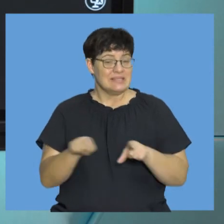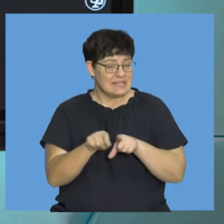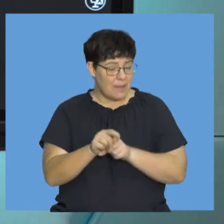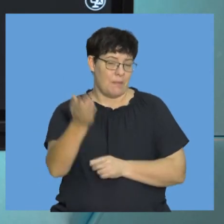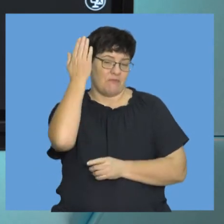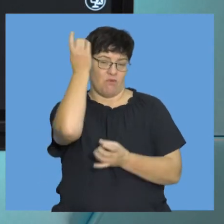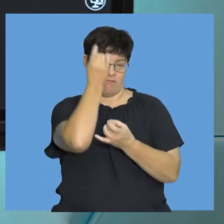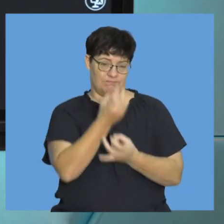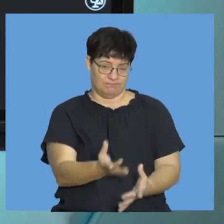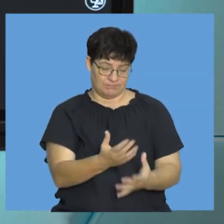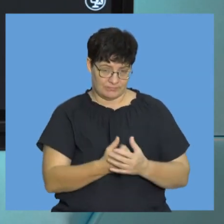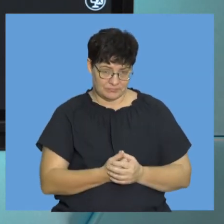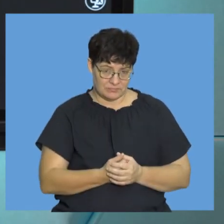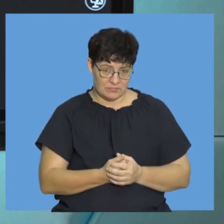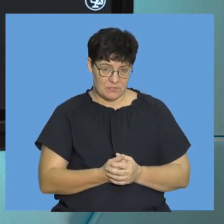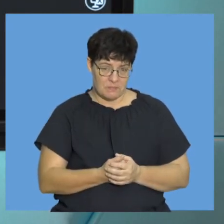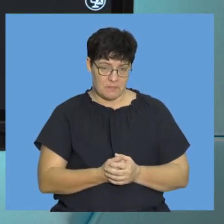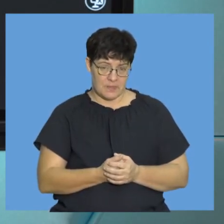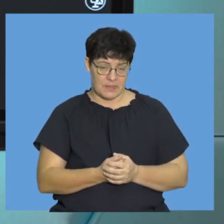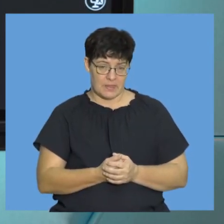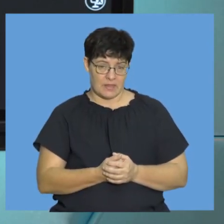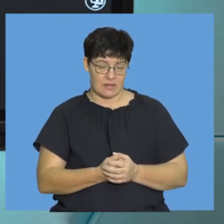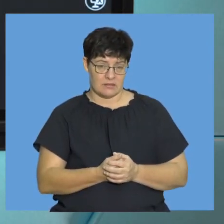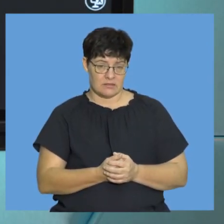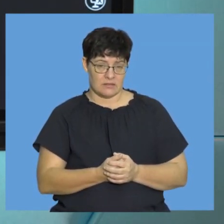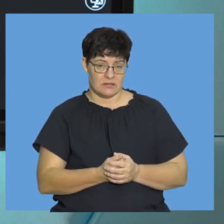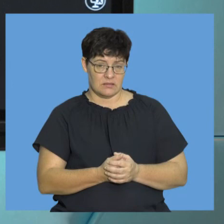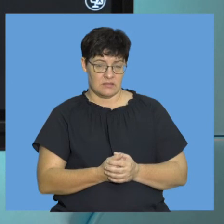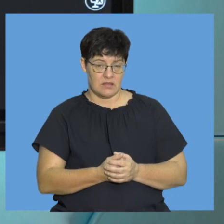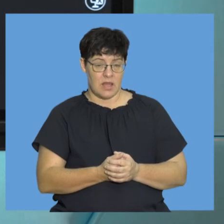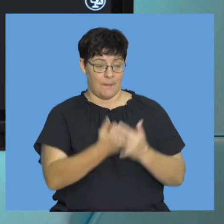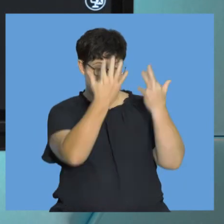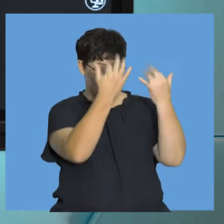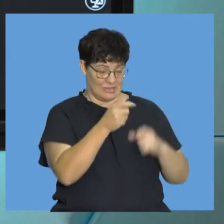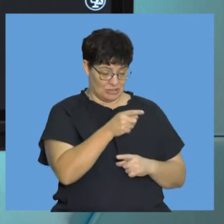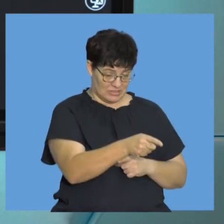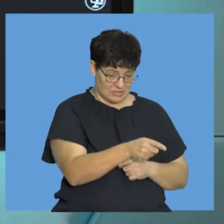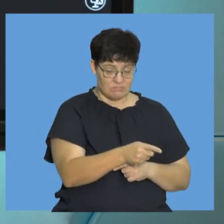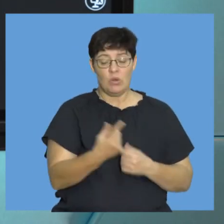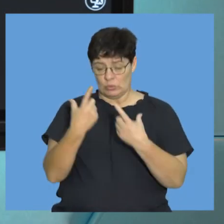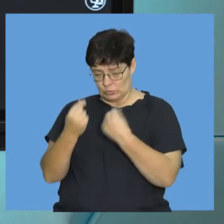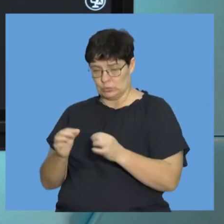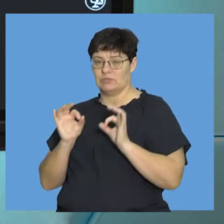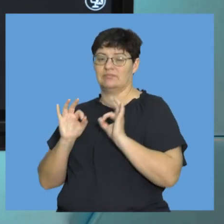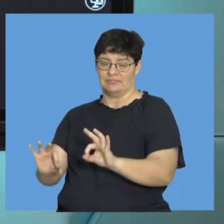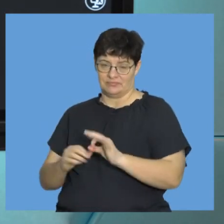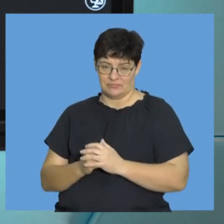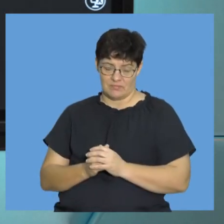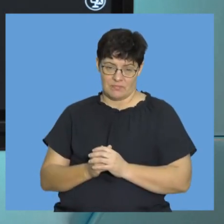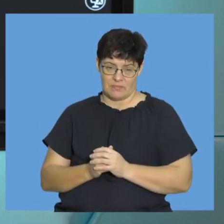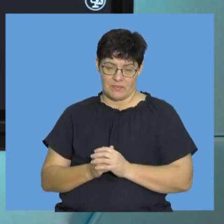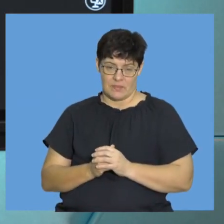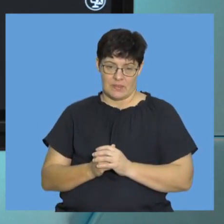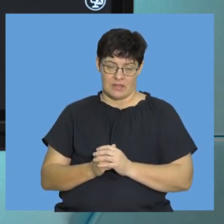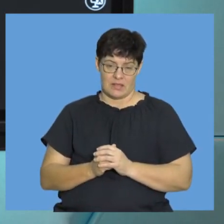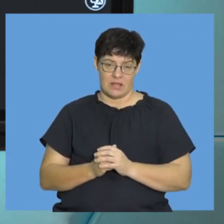on, make sure that you are able to do exactly what is expected of you, and that is an